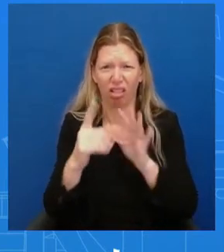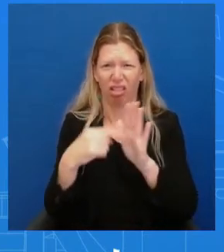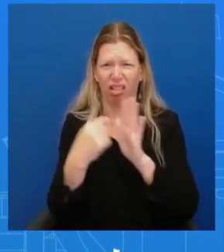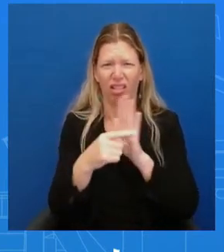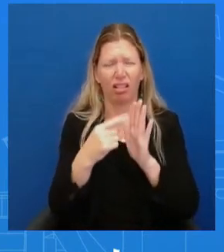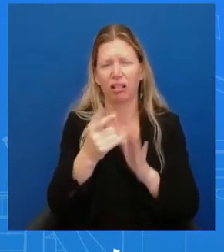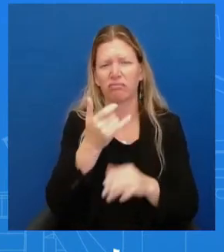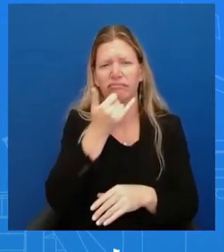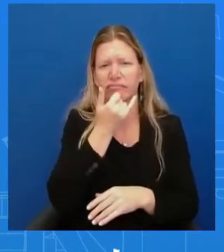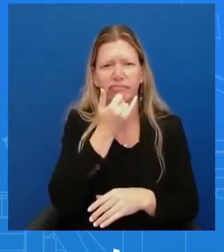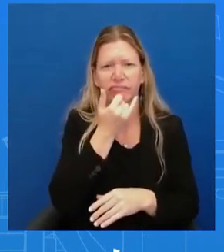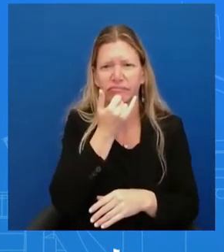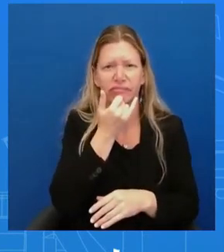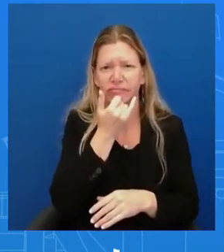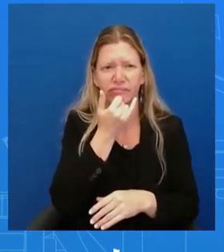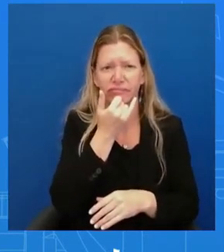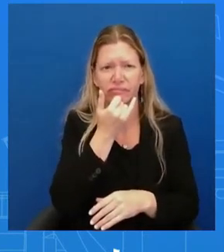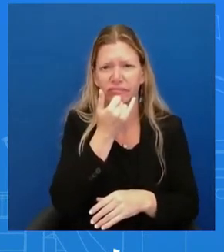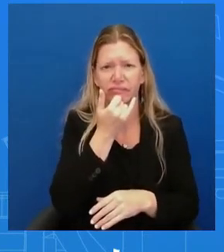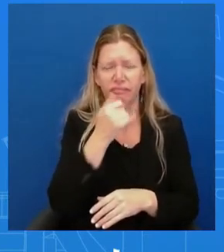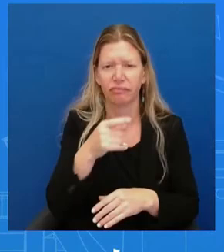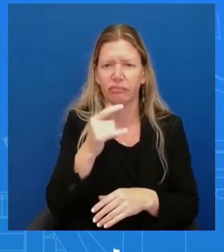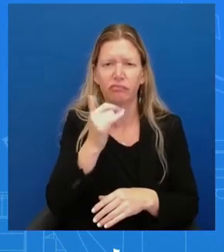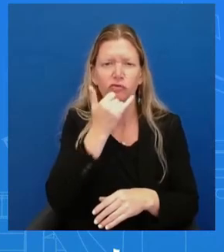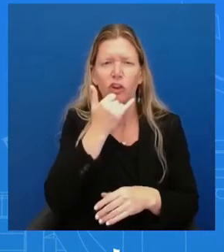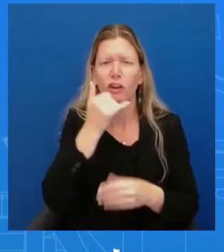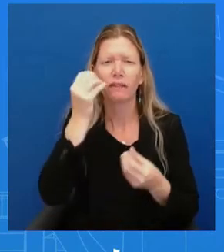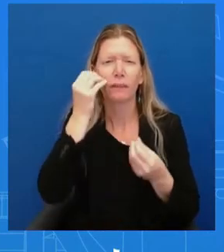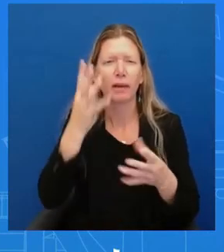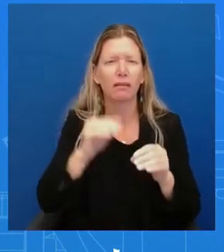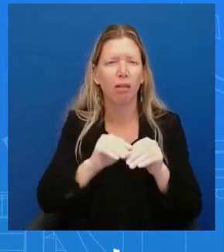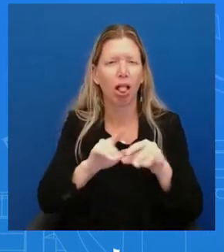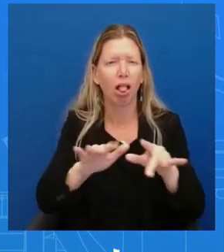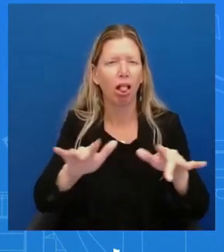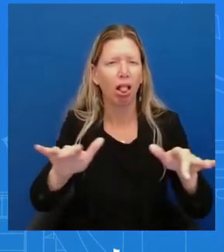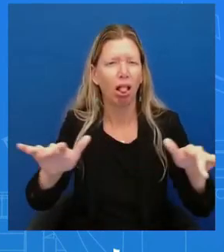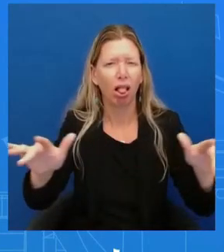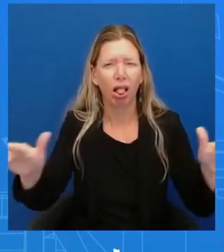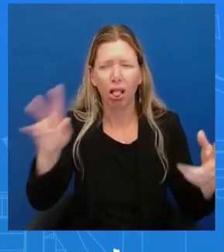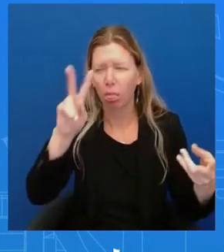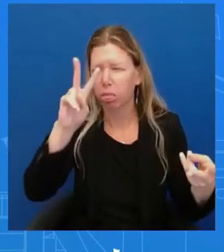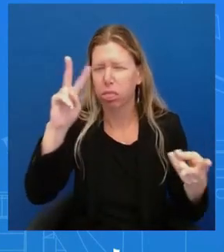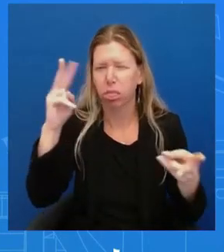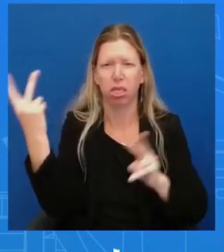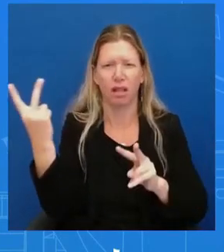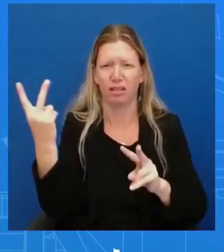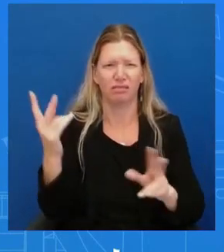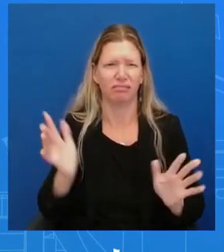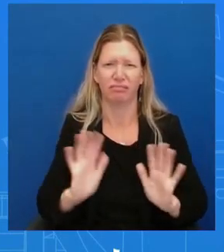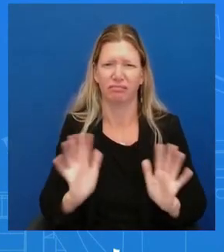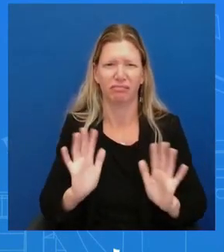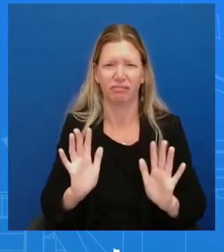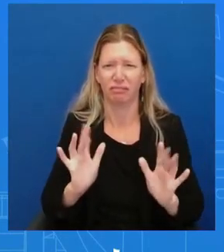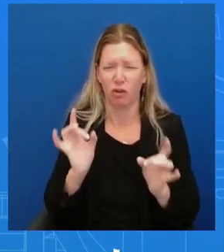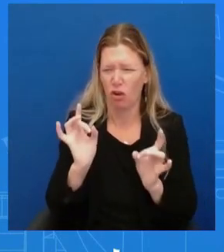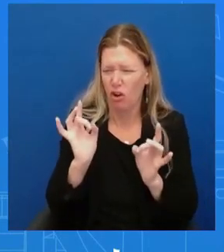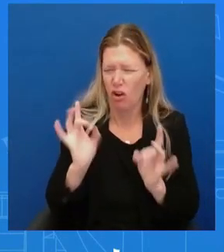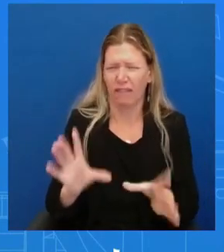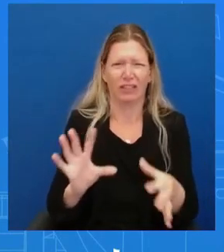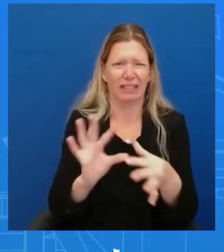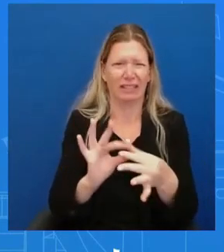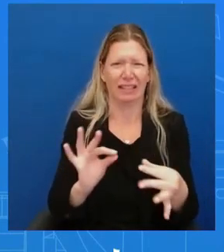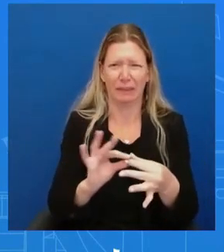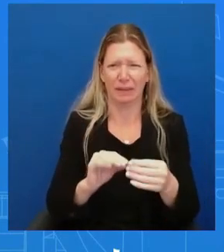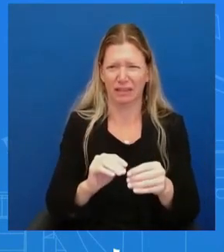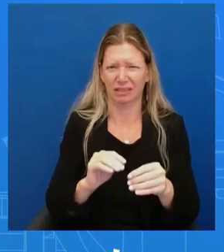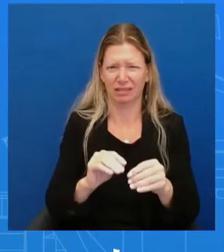these misinformation, disinformation, these horrible statements that are being made distract us from the work that the people of Baltimore want us to